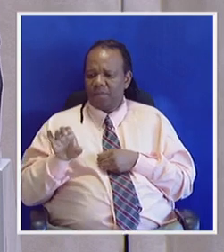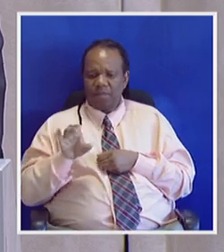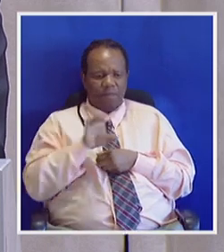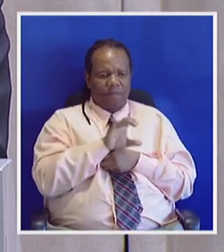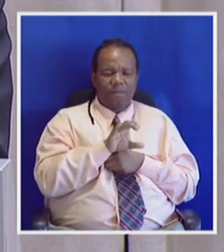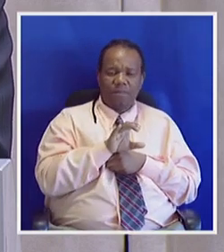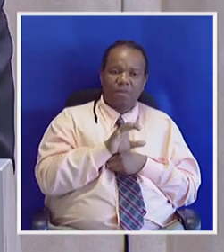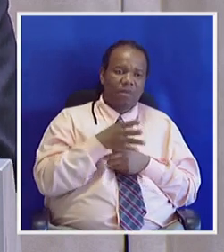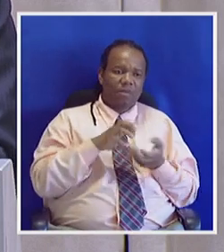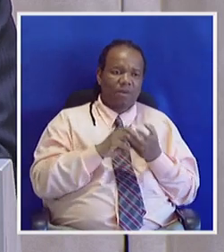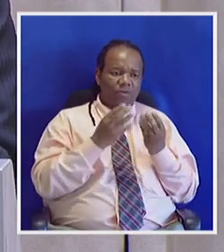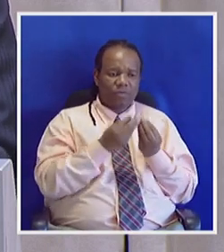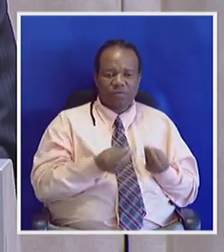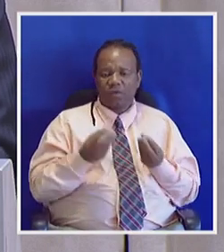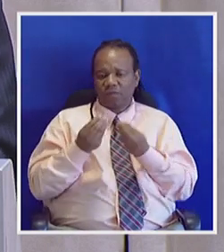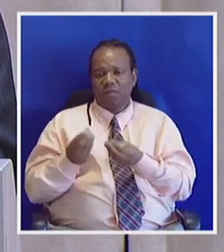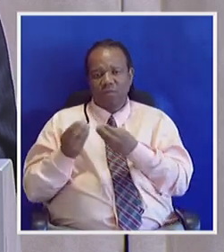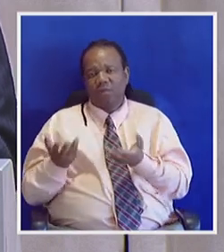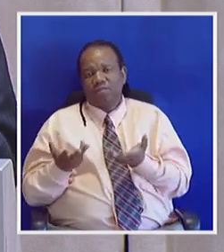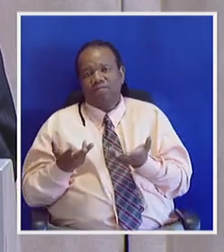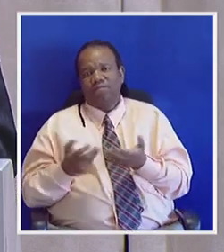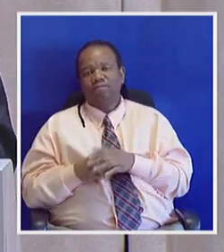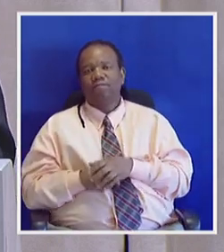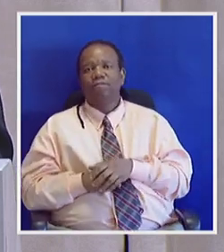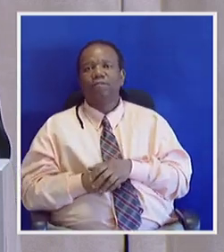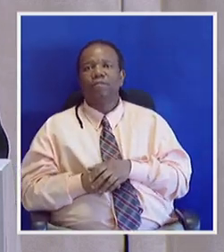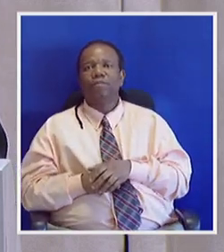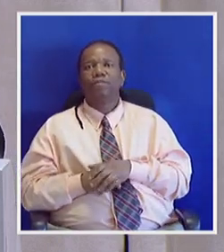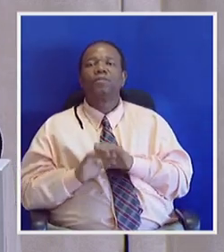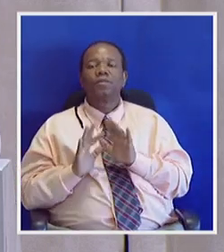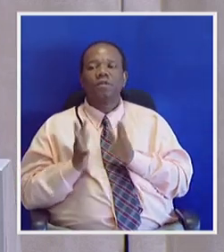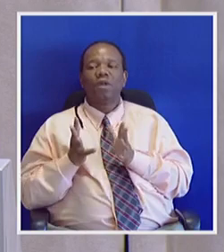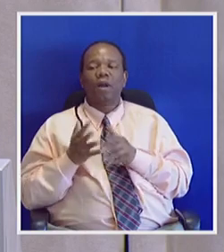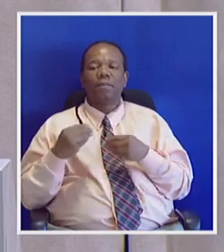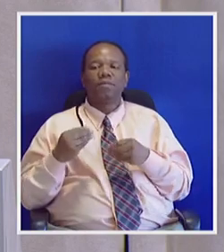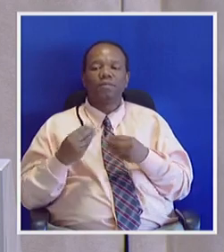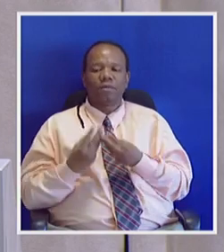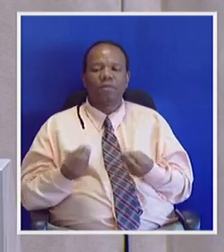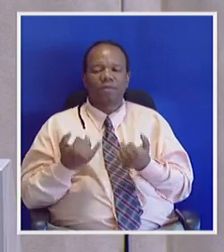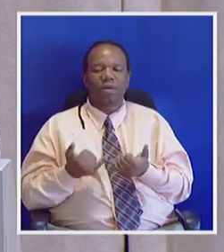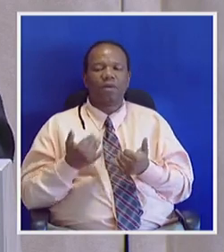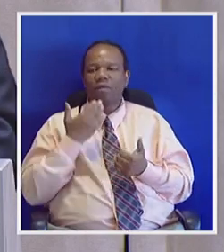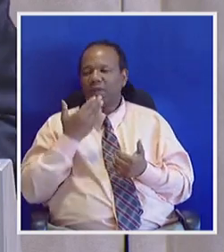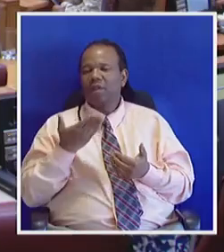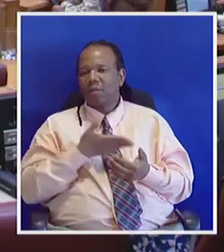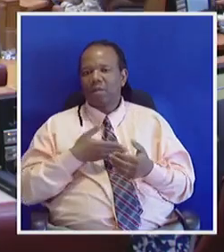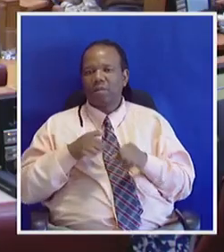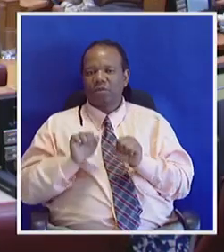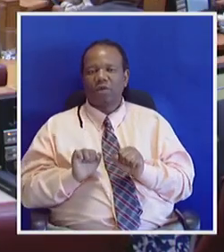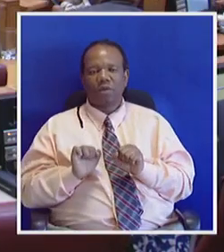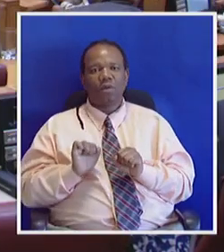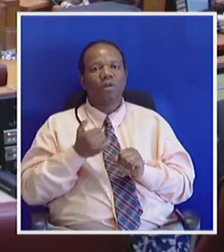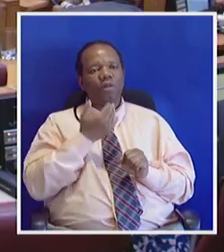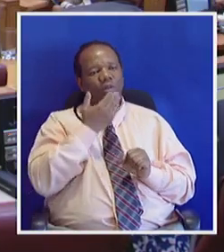air to address all these challenges. But they are being addressed. Thank you, Madam Chair. Thank you, Deputy President.